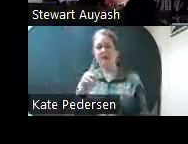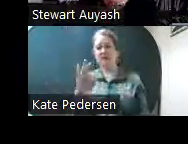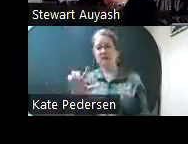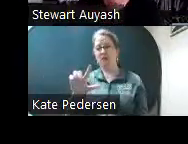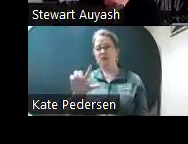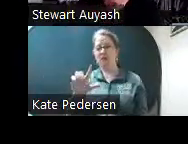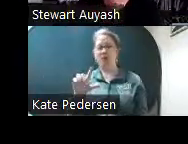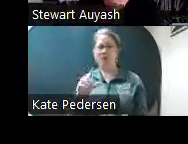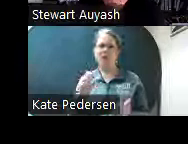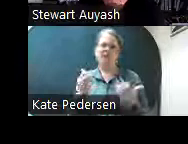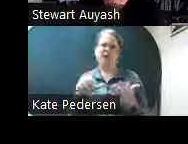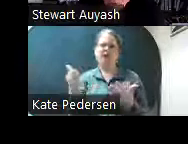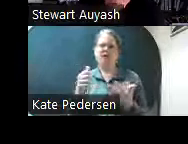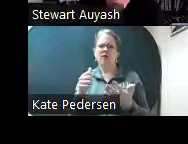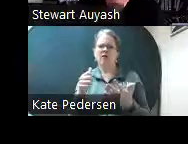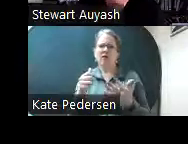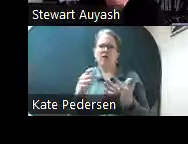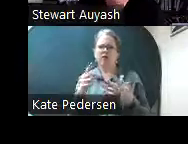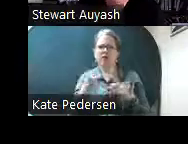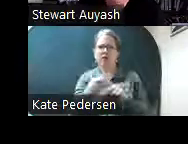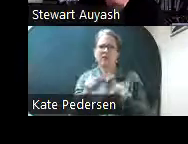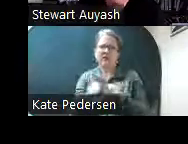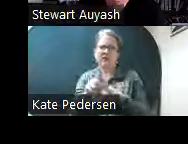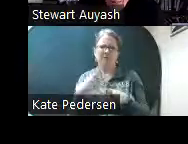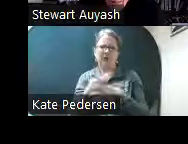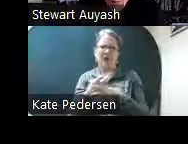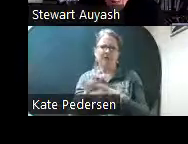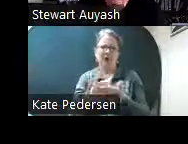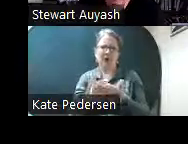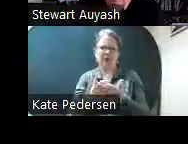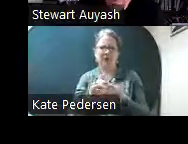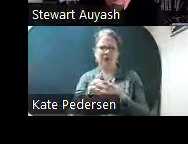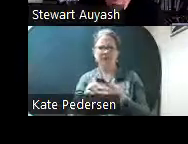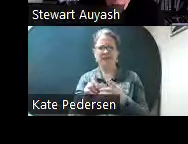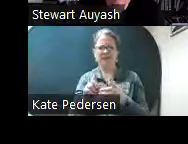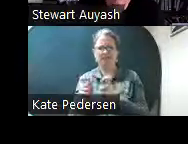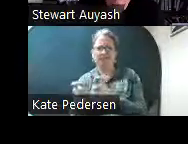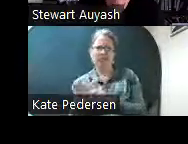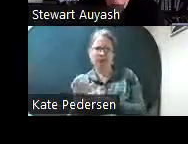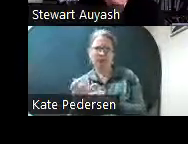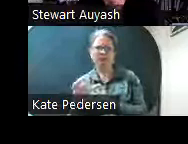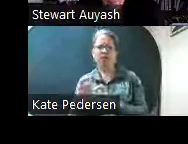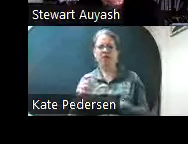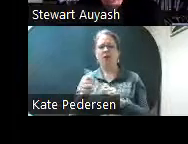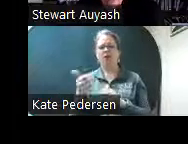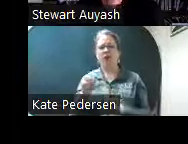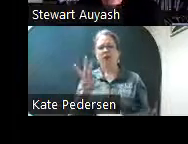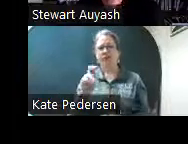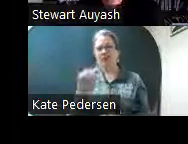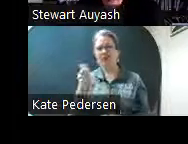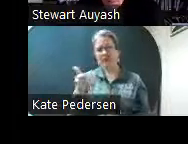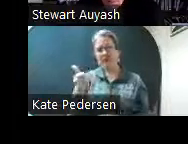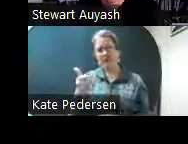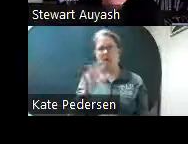actually lots of other derivatives and other kinds of things related to fentanyl. Fentanyl itself is